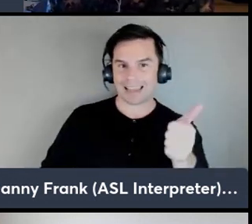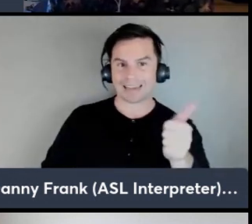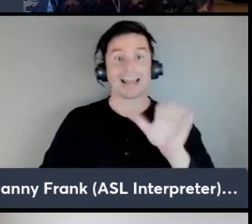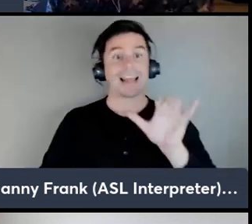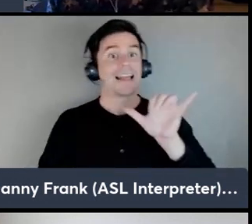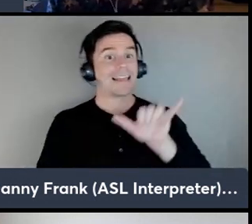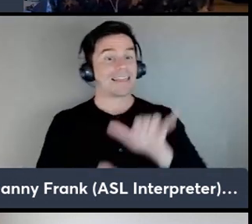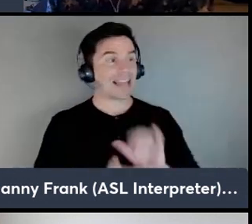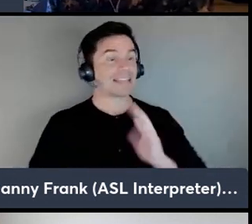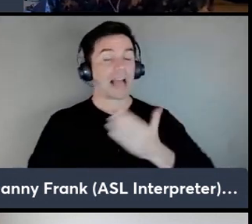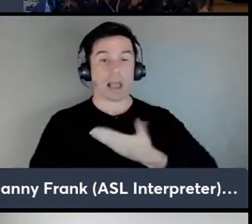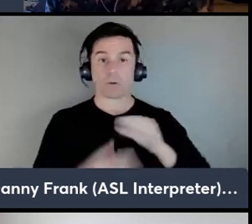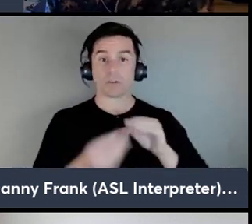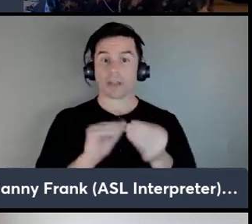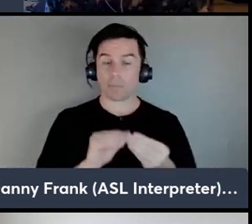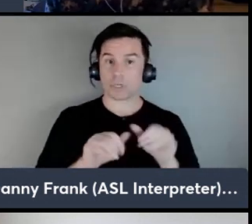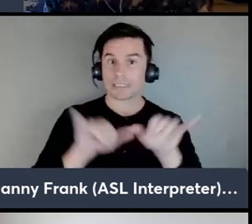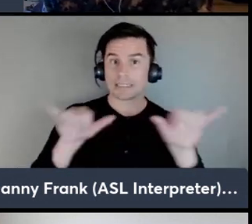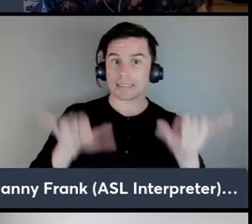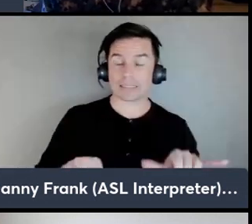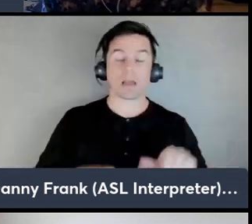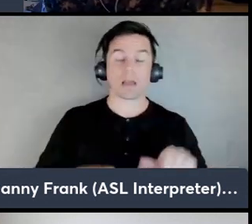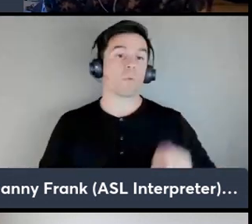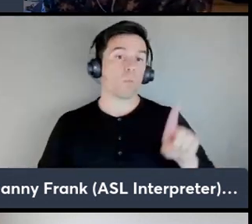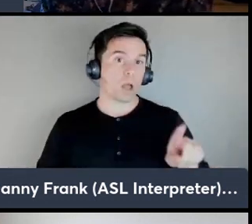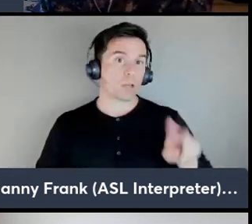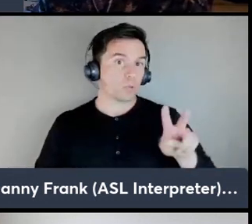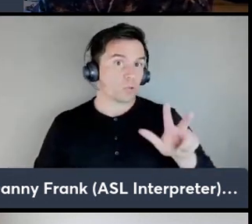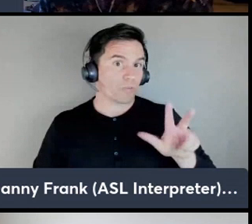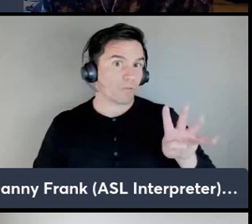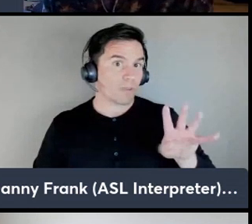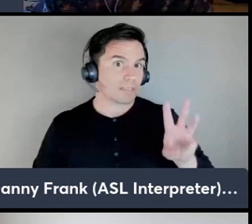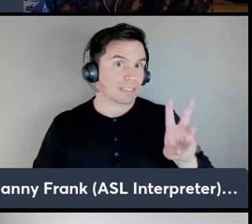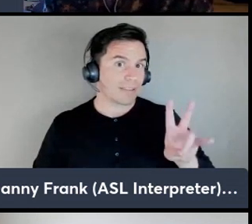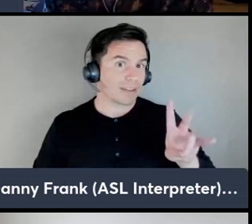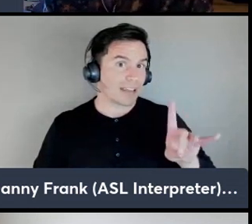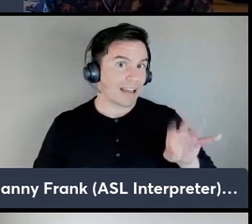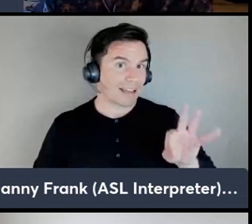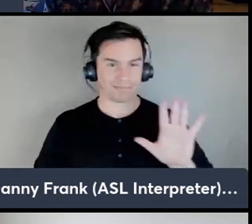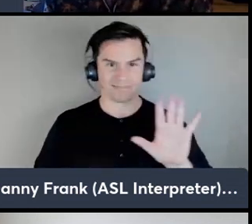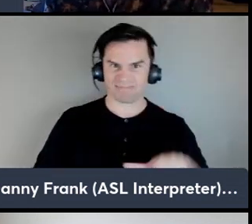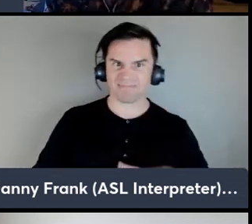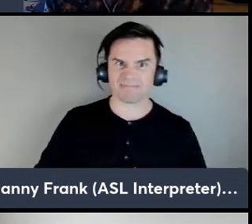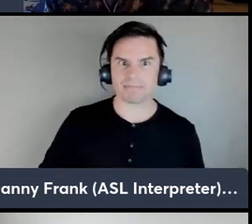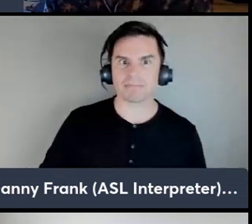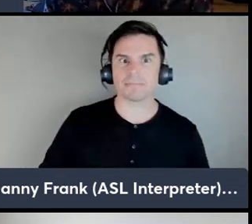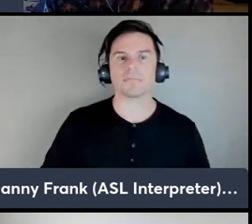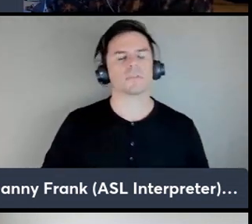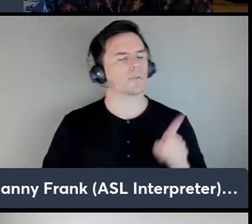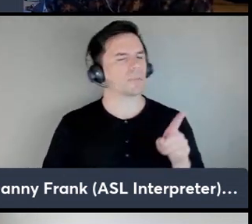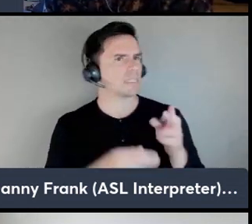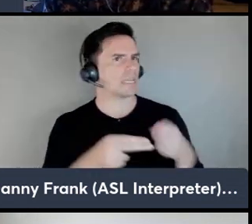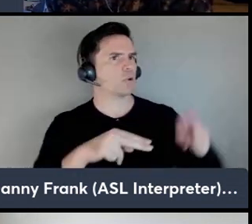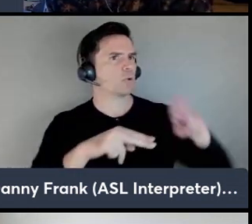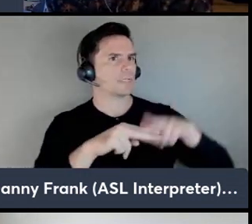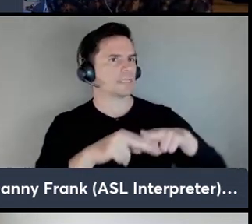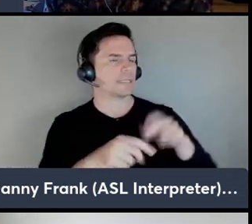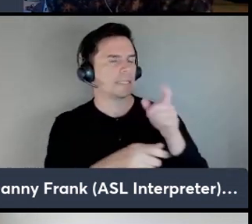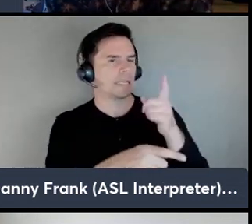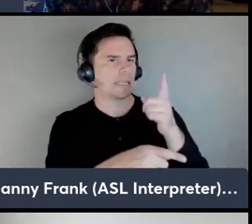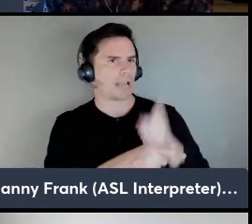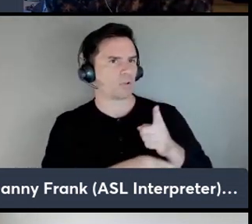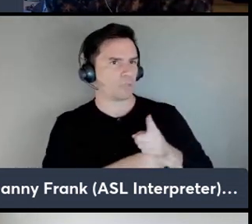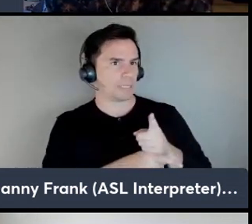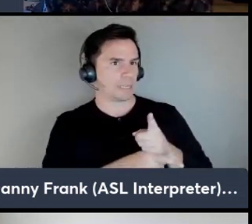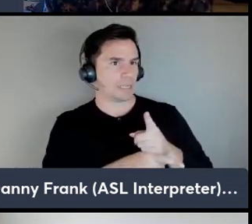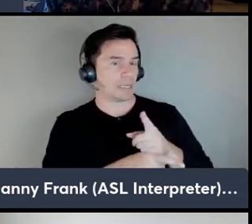8, 9. So this is increasing the accuracy of numbers stored or data stored in Documentdb. Is that what I'm